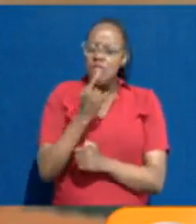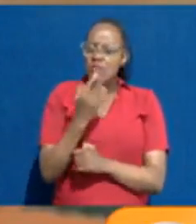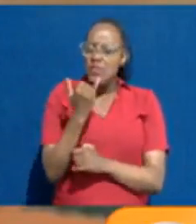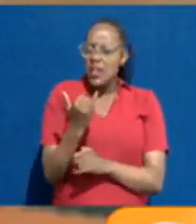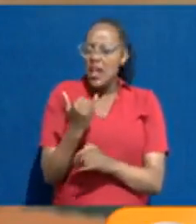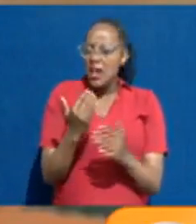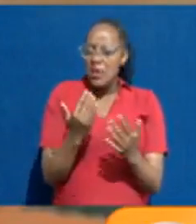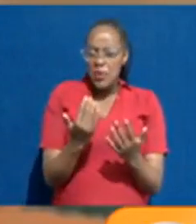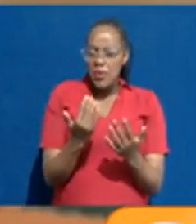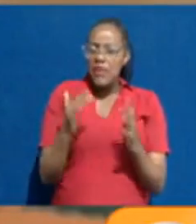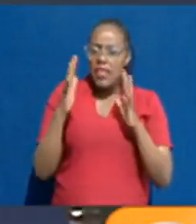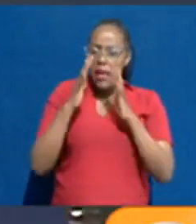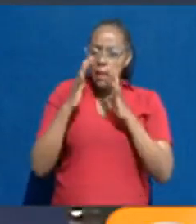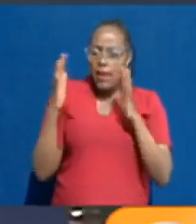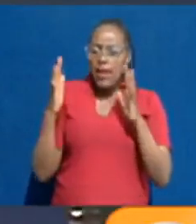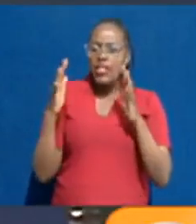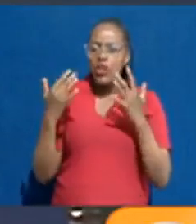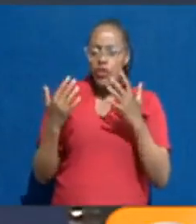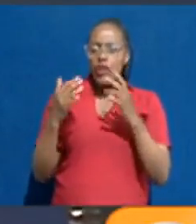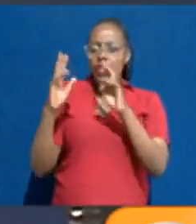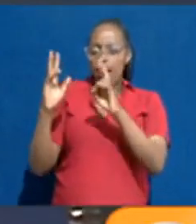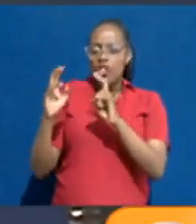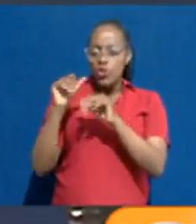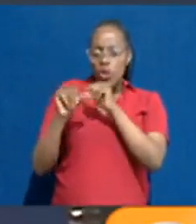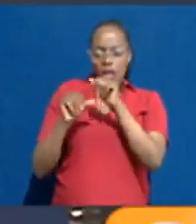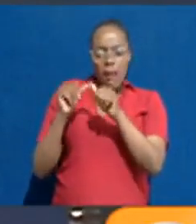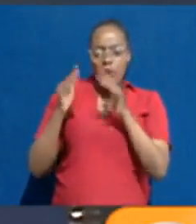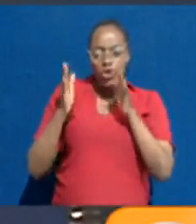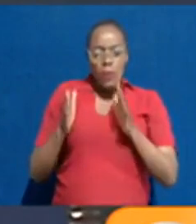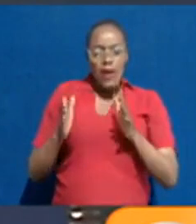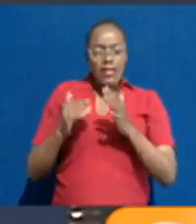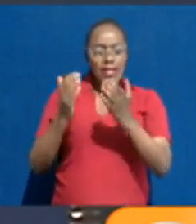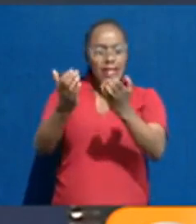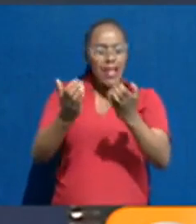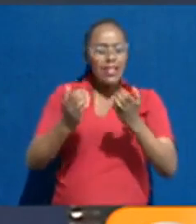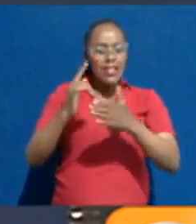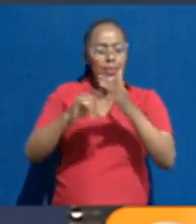the biggest or most pressing humanitarian needs?